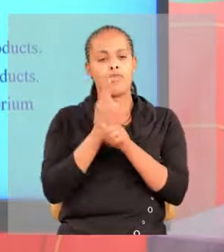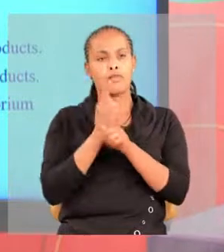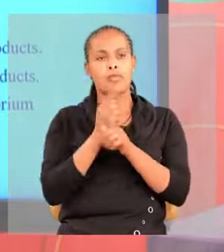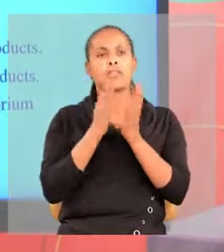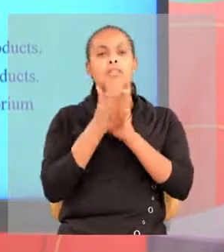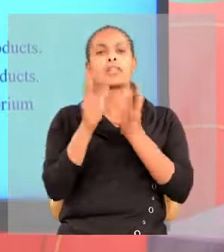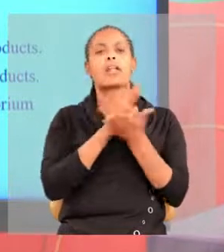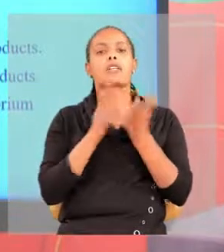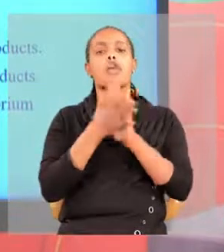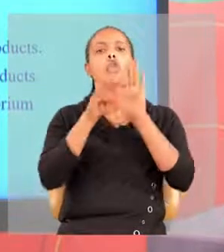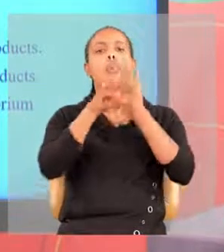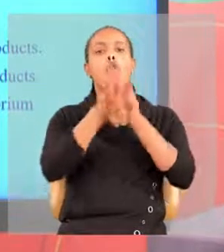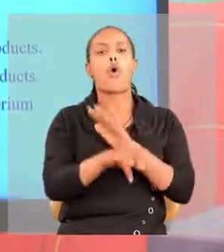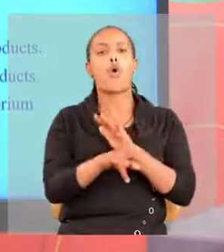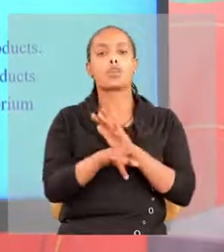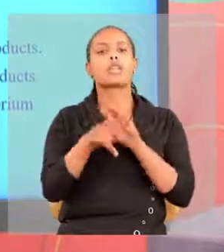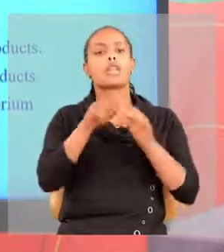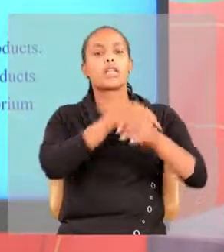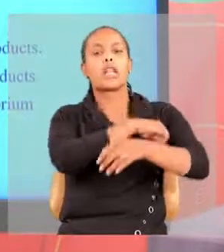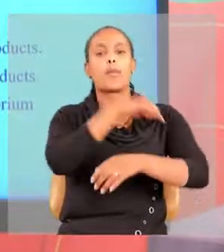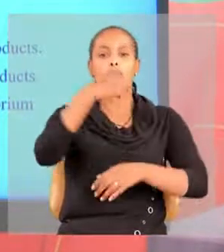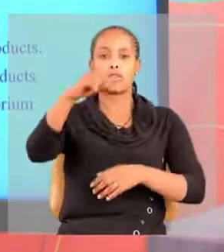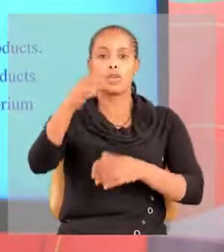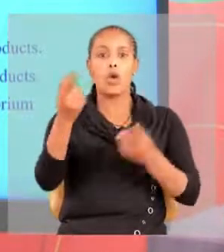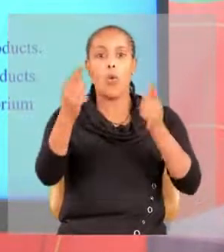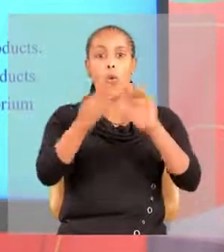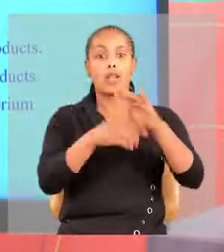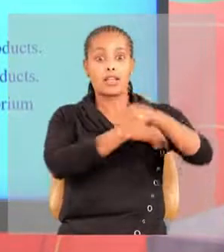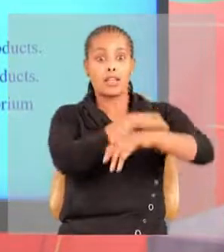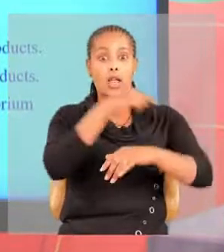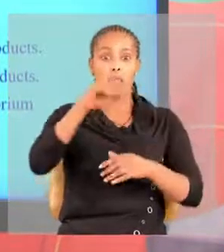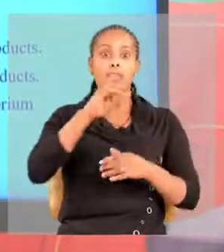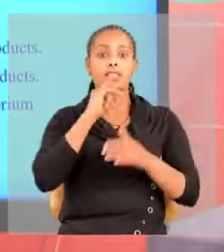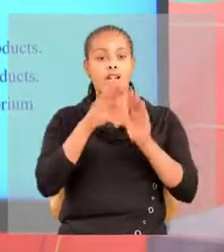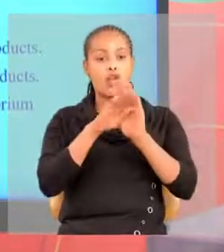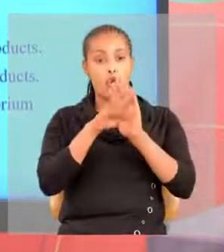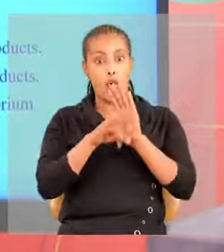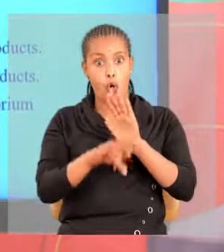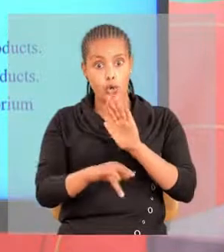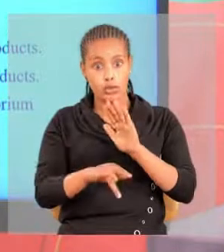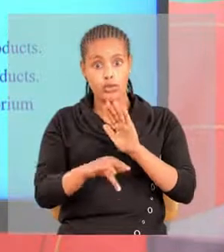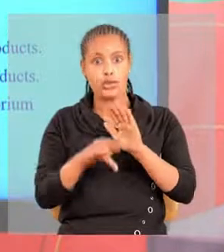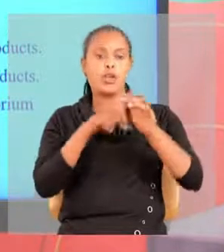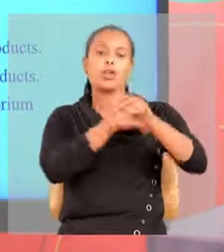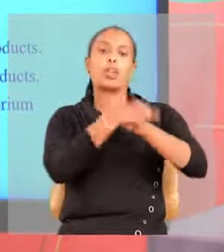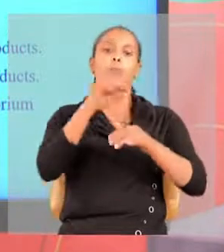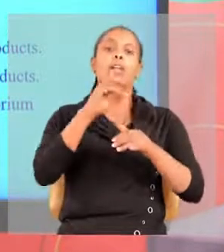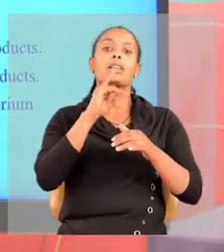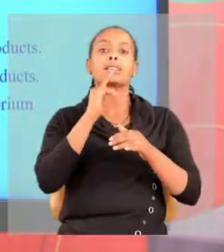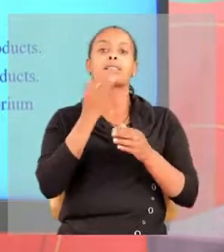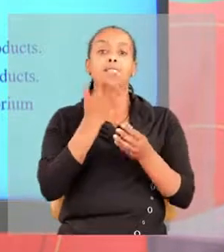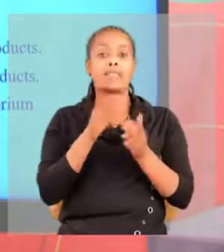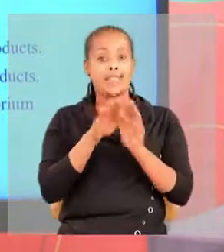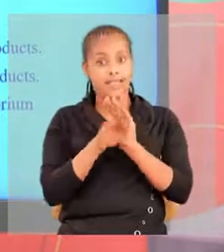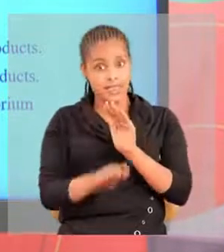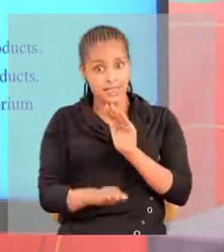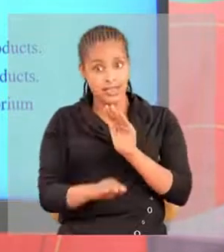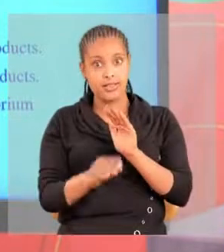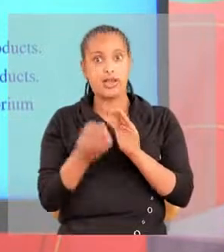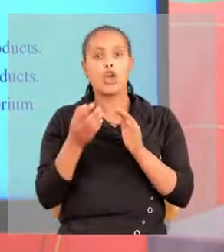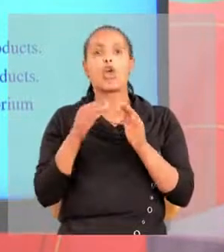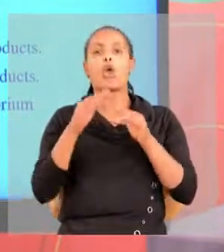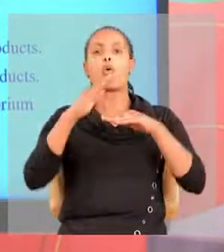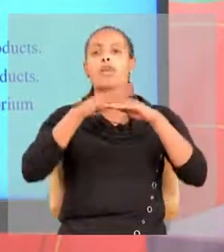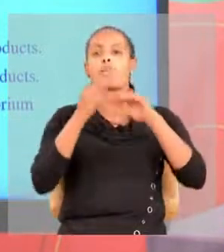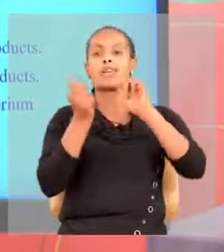reaction at lower temperature. When temperature is lowered, when temperature is decreased,